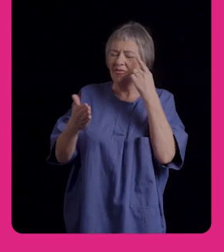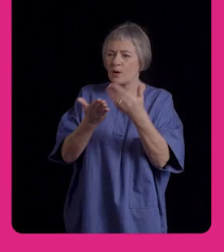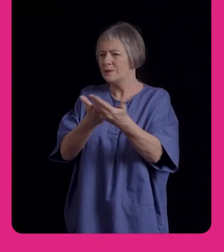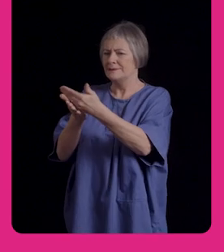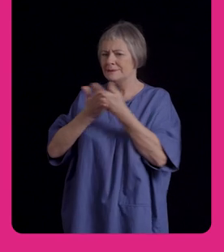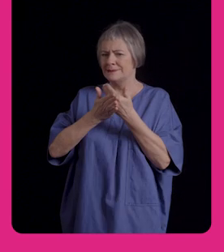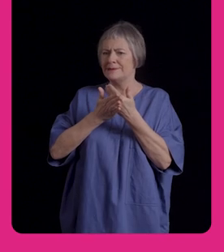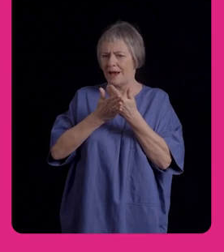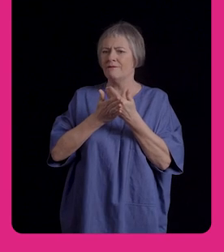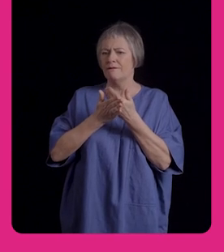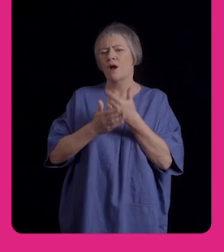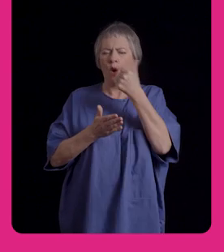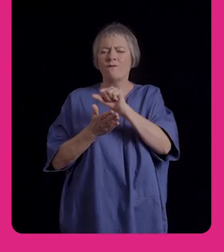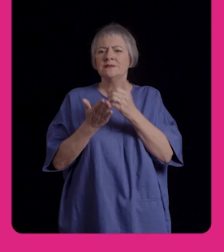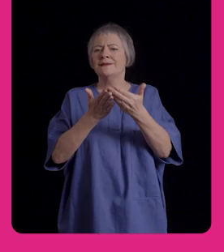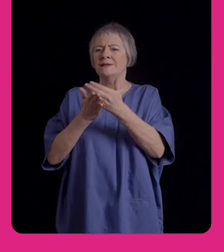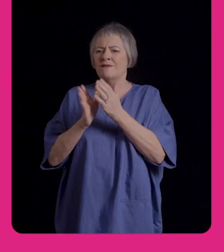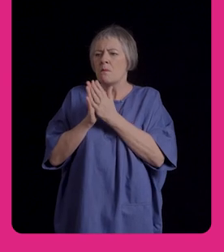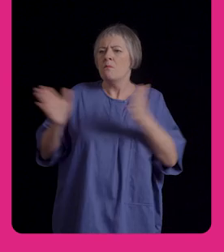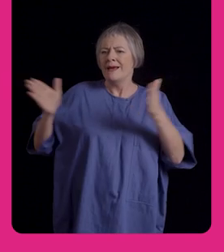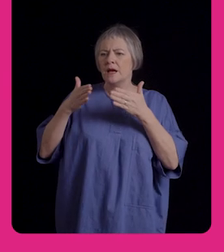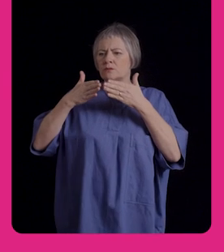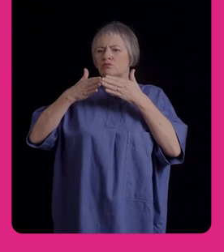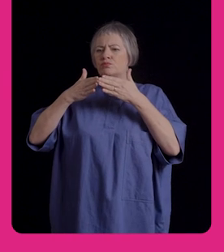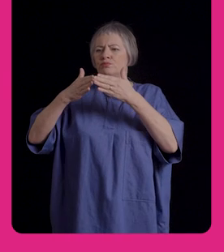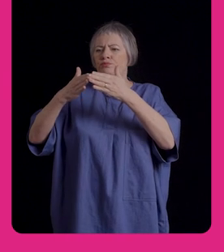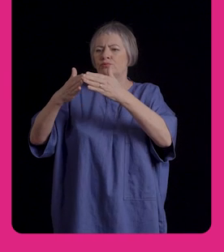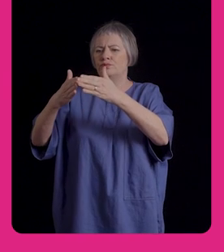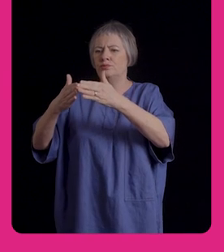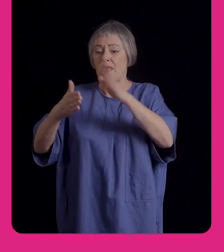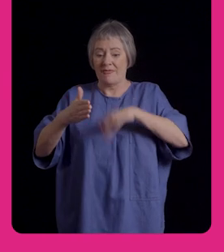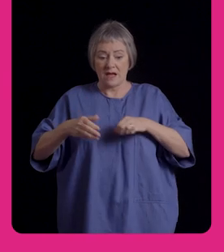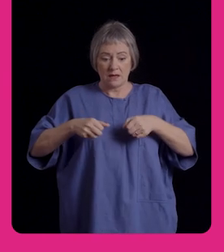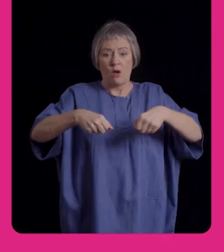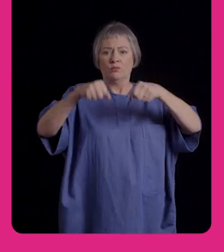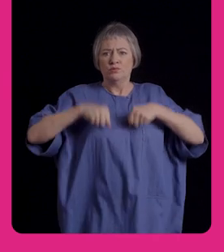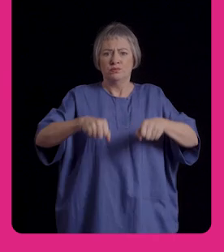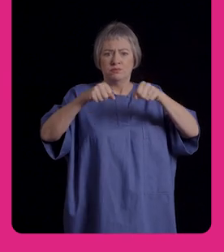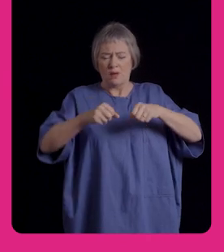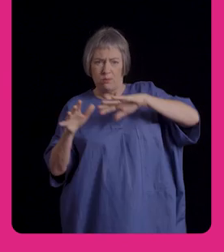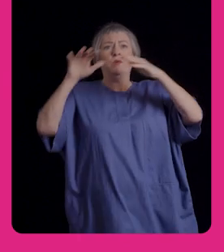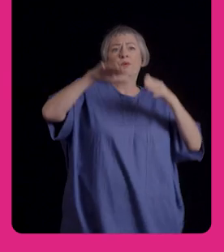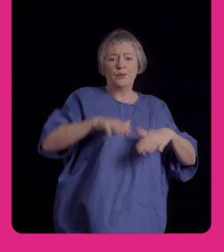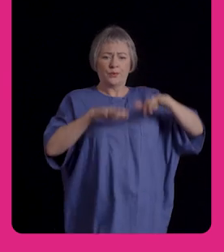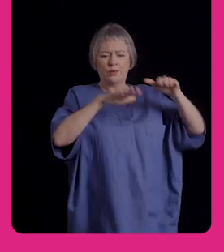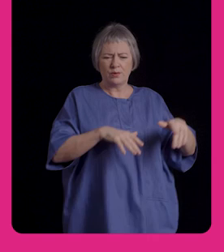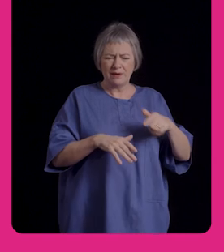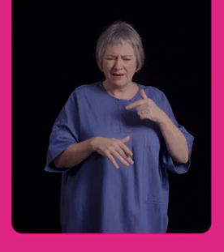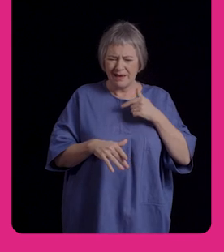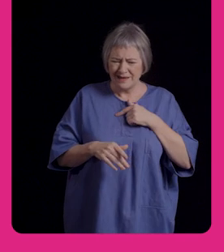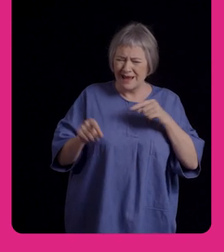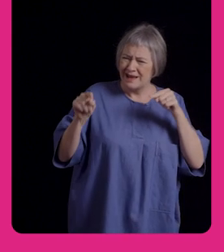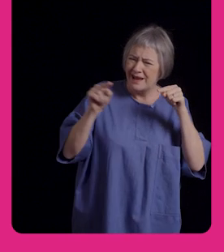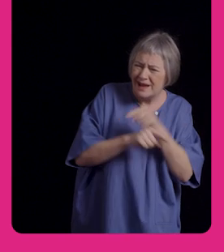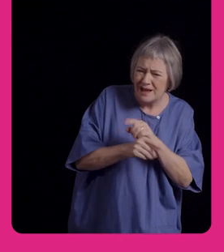I think we're safer, obviously safer in the bigger ship than we are out here being tossed around at sea. Did I misread this